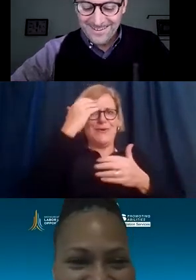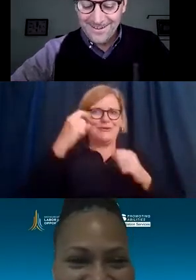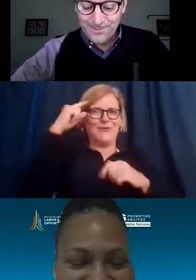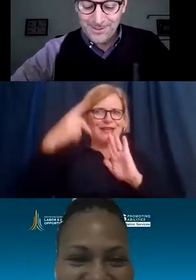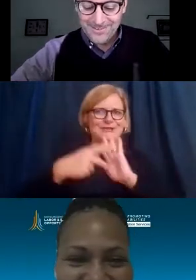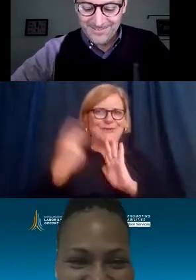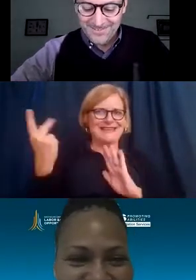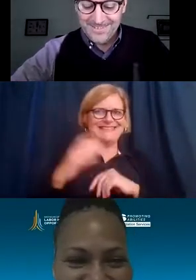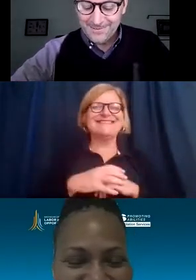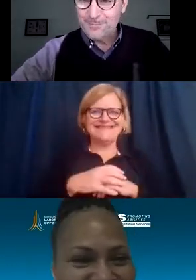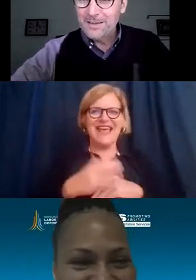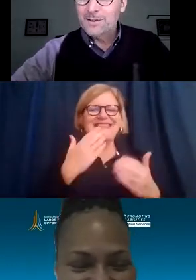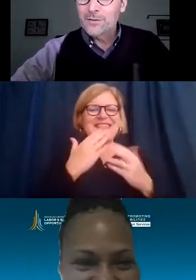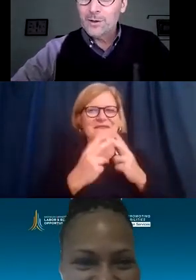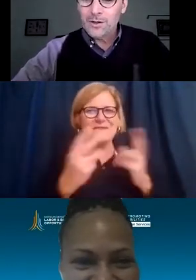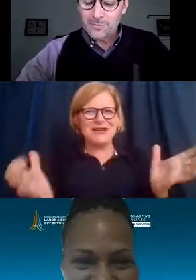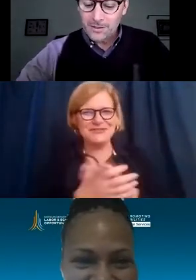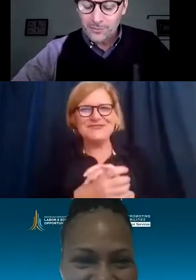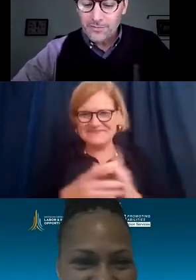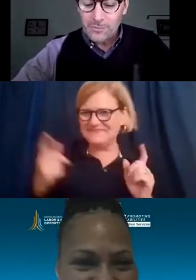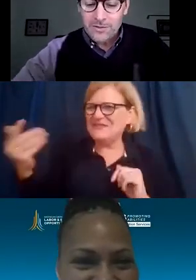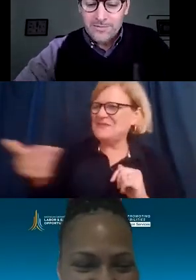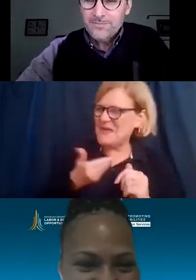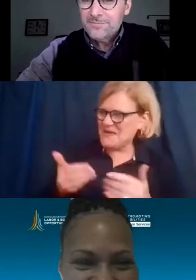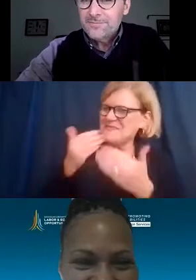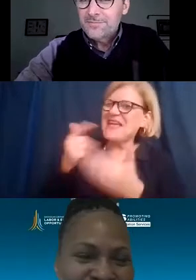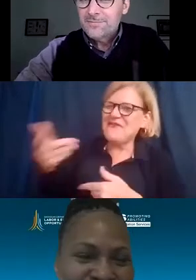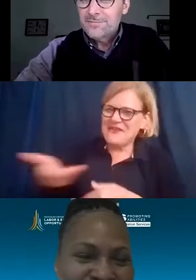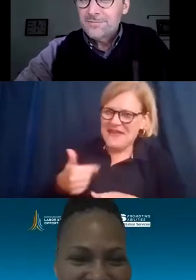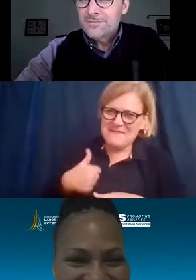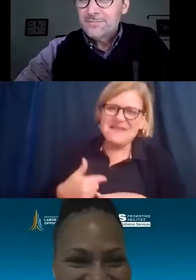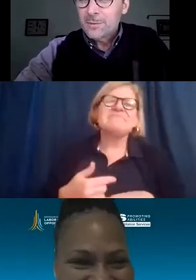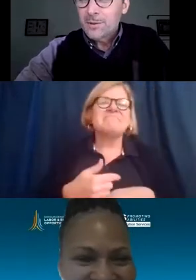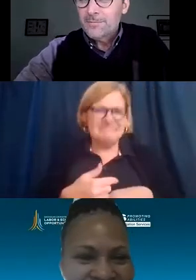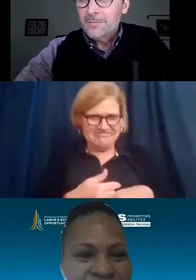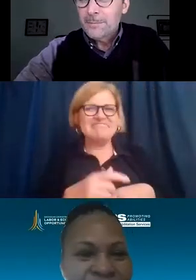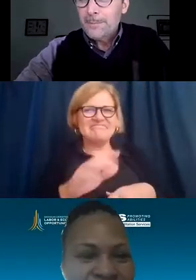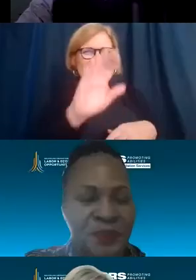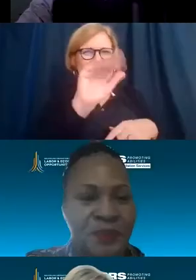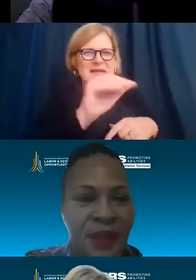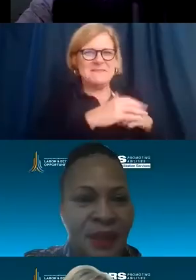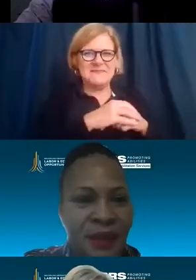So thank you so much. You're very welcome. Thank you for having me. You're welcome. Bye-bye. Bye-bye.